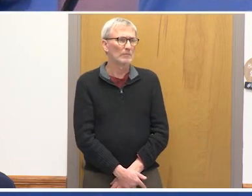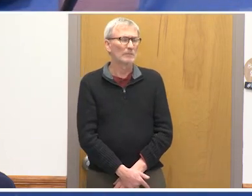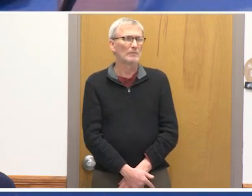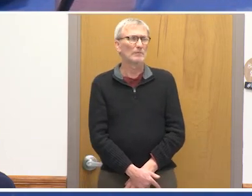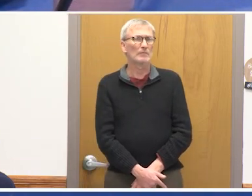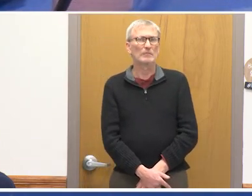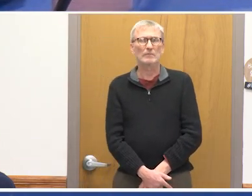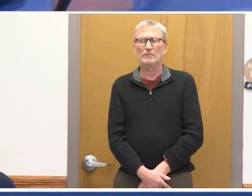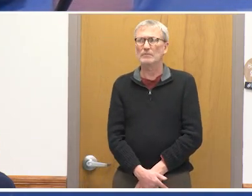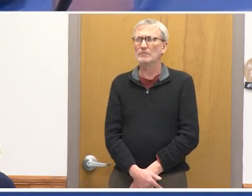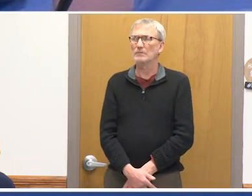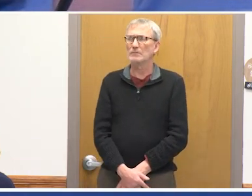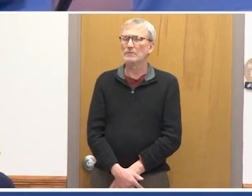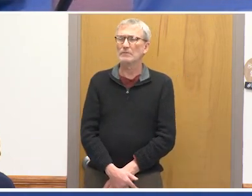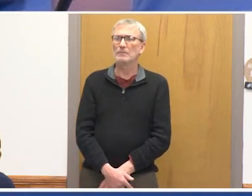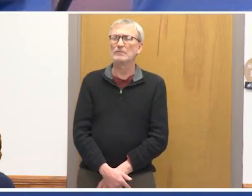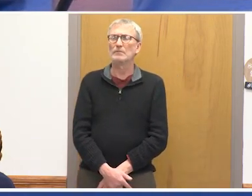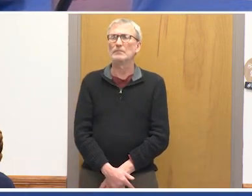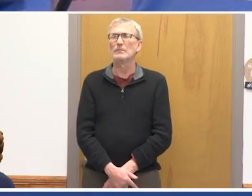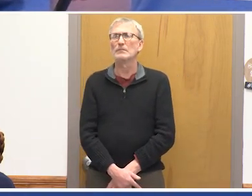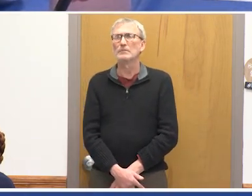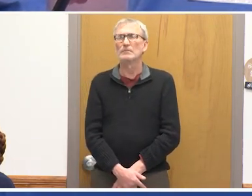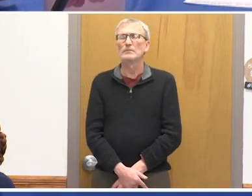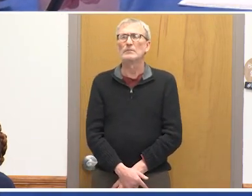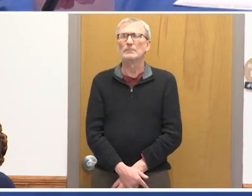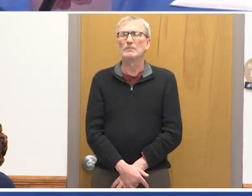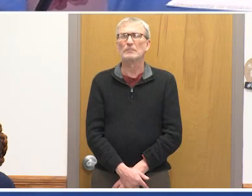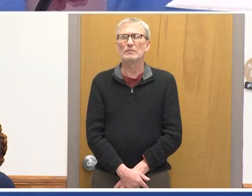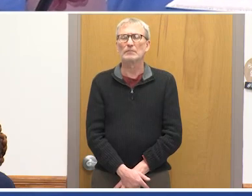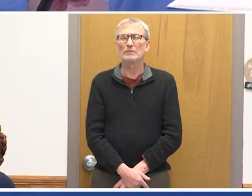Sorry, guys, I'm just scrolling through all this, a lot of chatting.